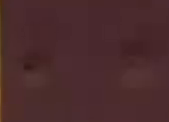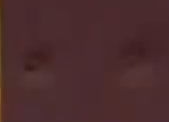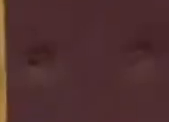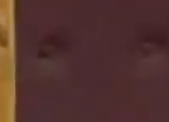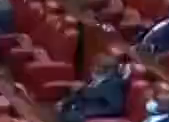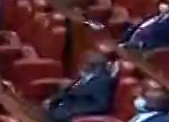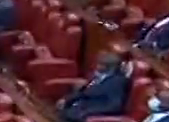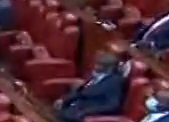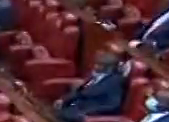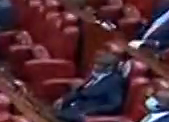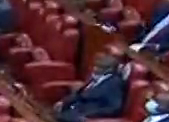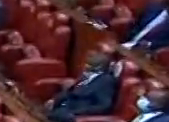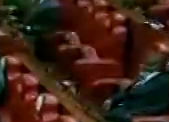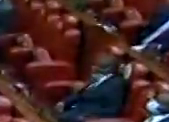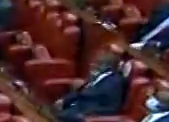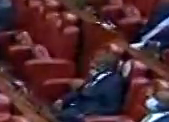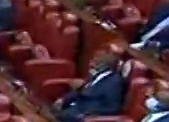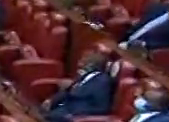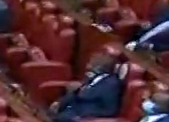it.